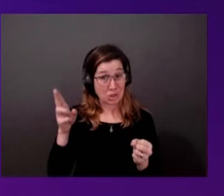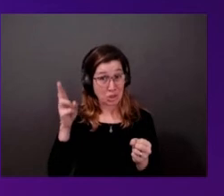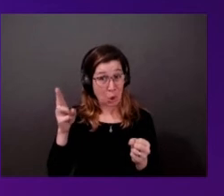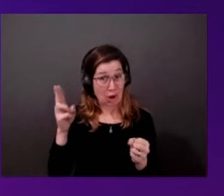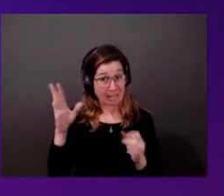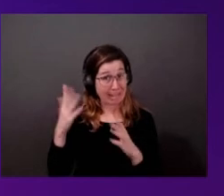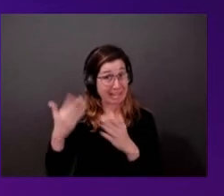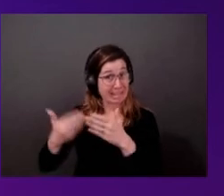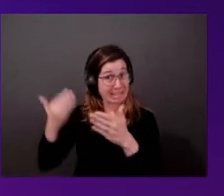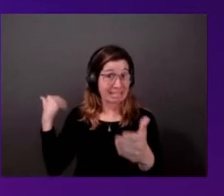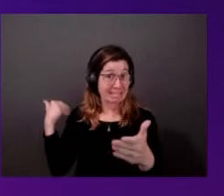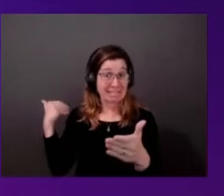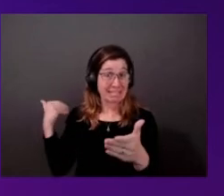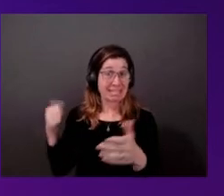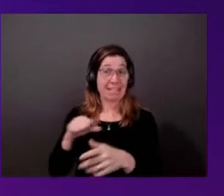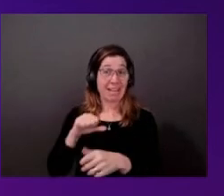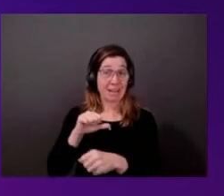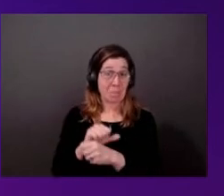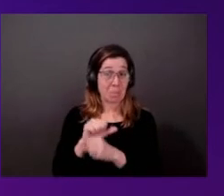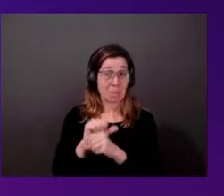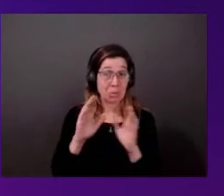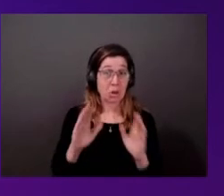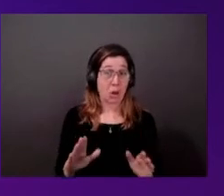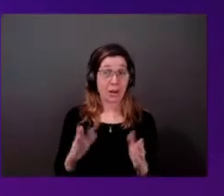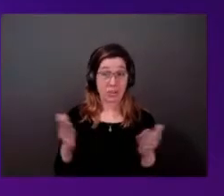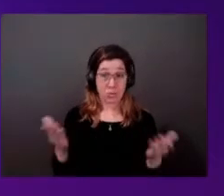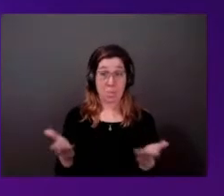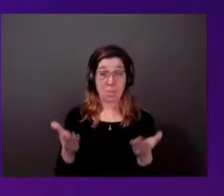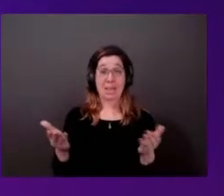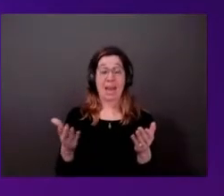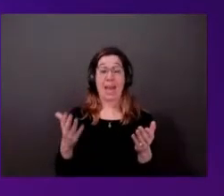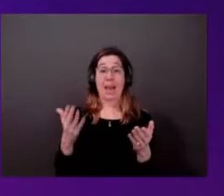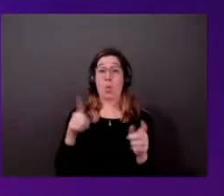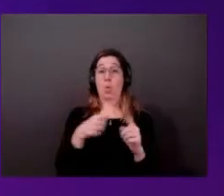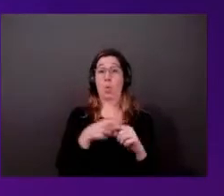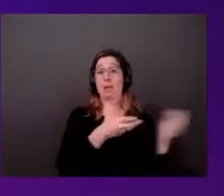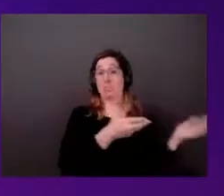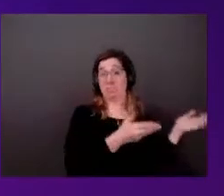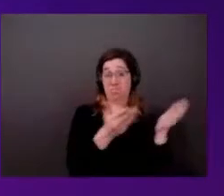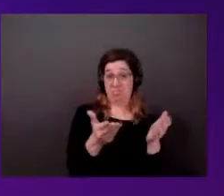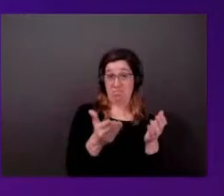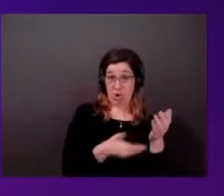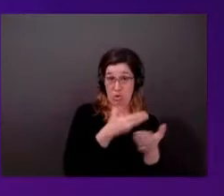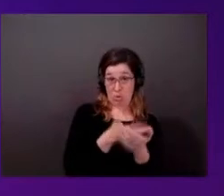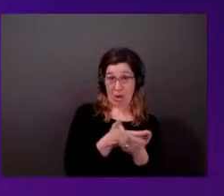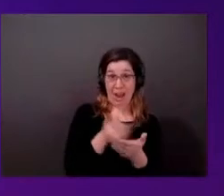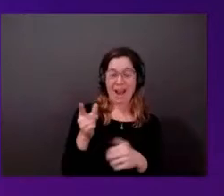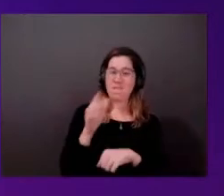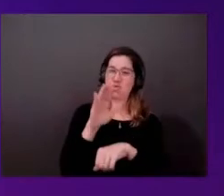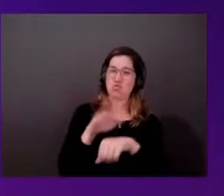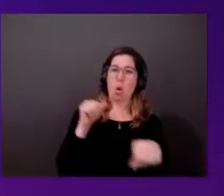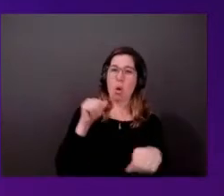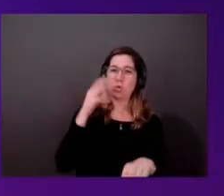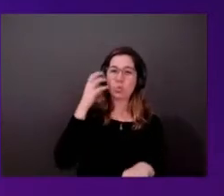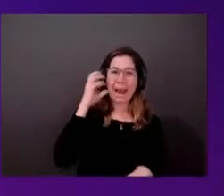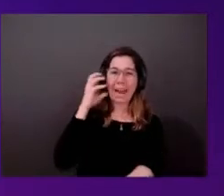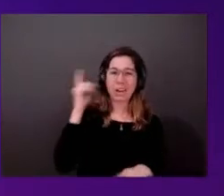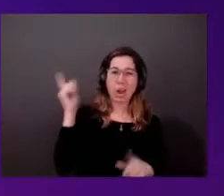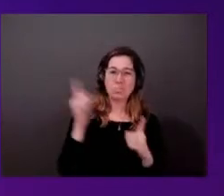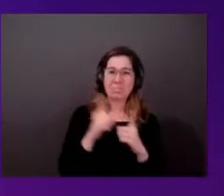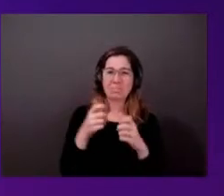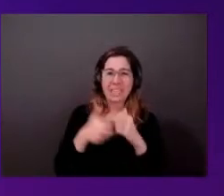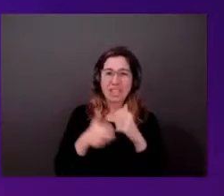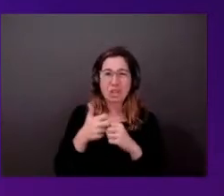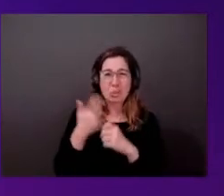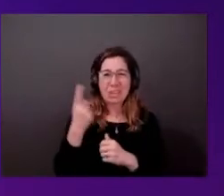that when an issue arrives, get radio called to come over and address the situation or the issue at hand. And